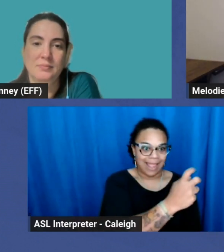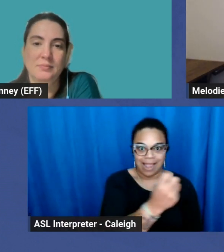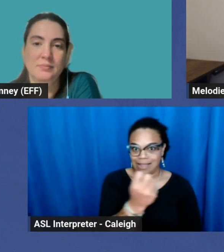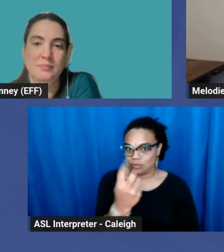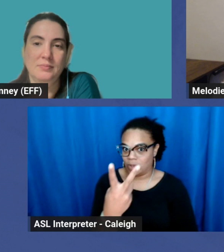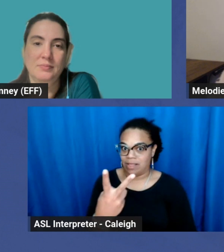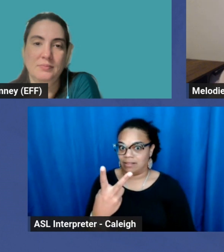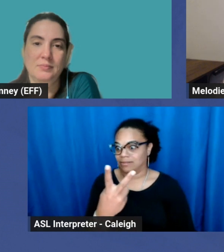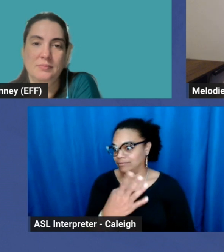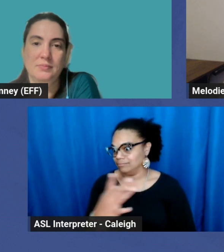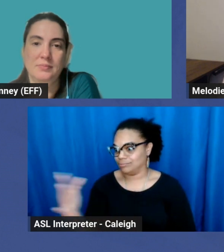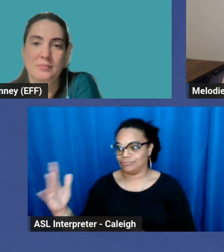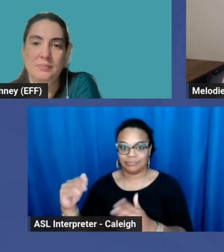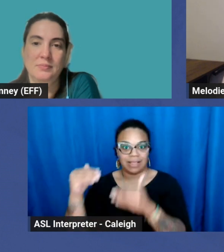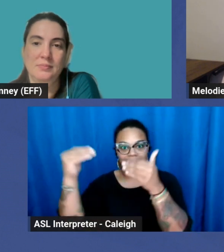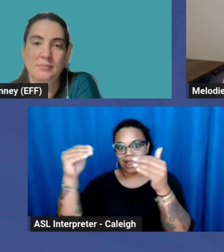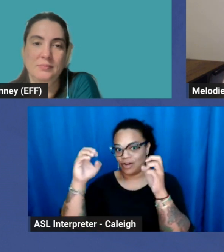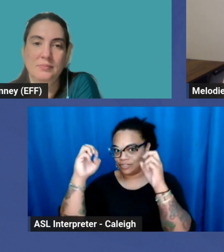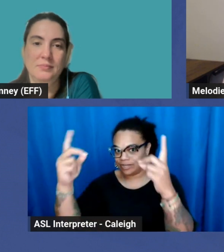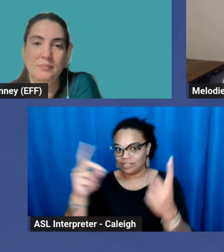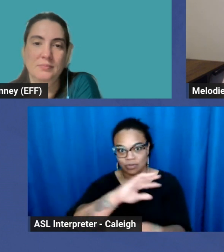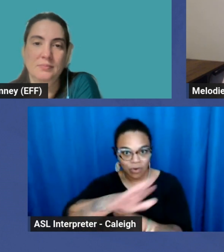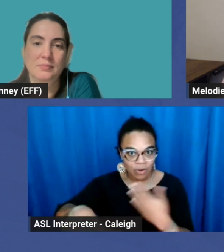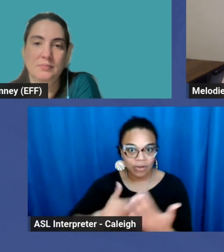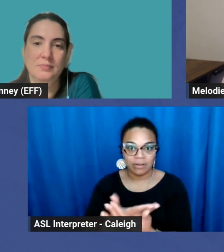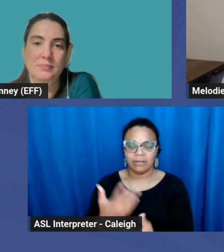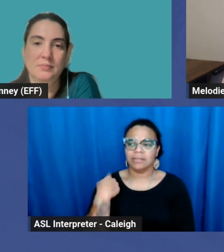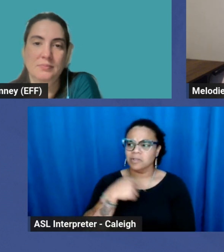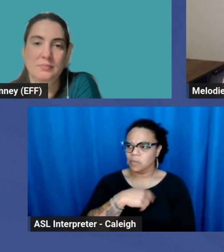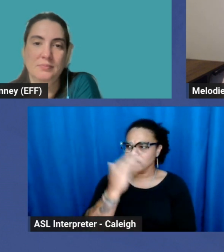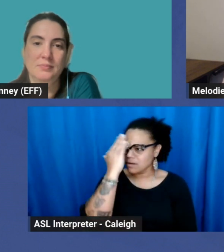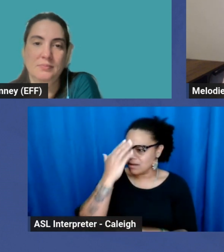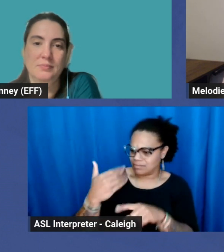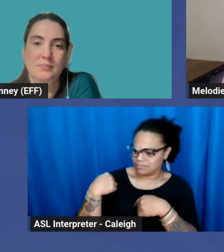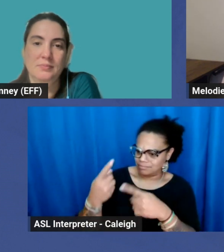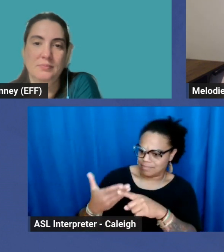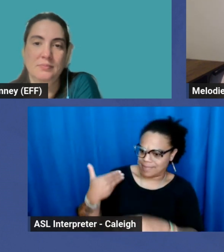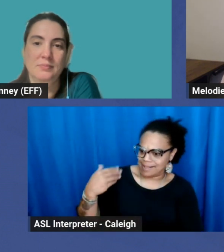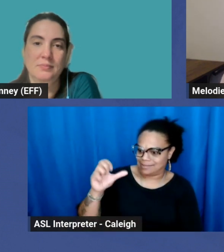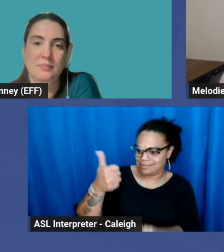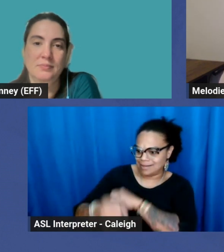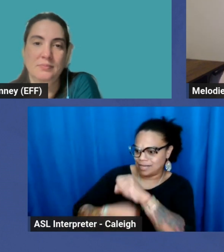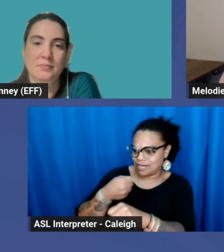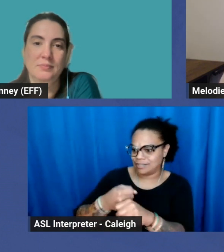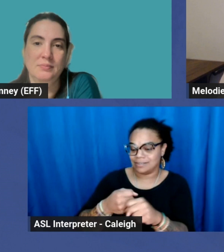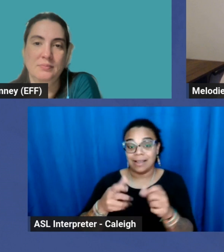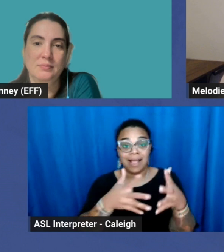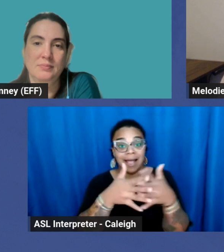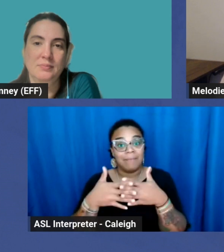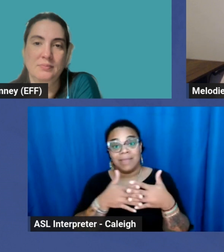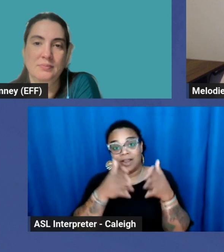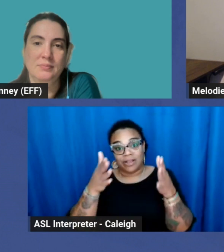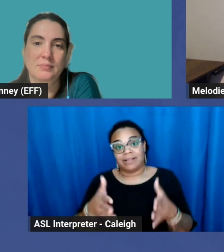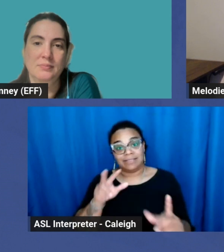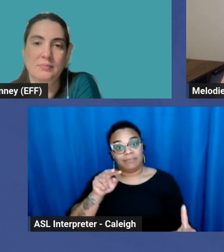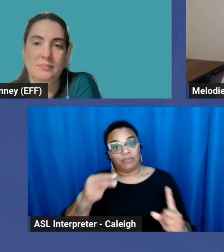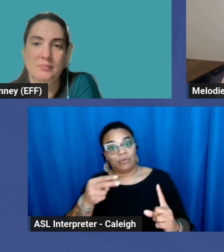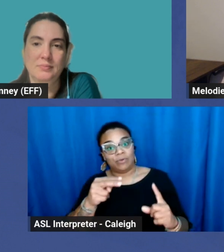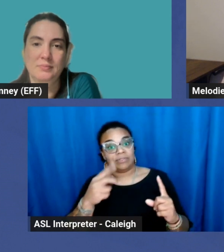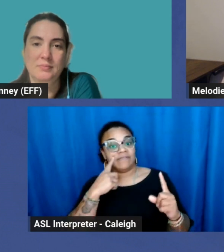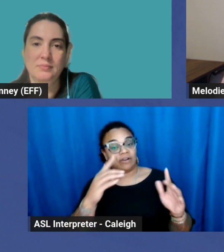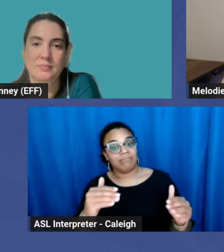education. We know that over the past decade or so, Americans' views of higher education in particular have